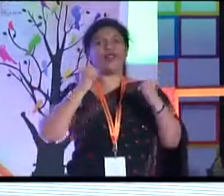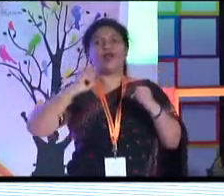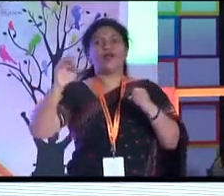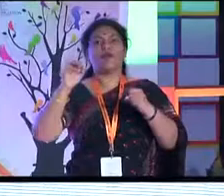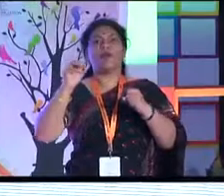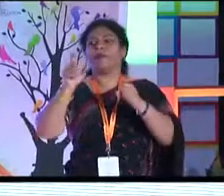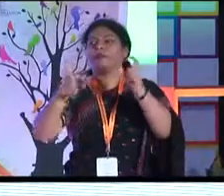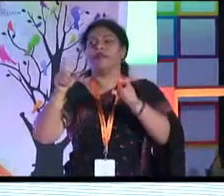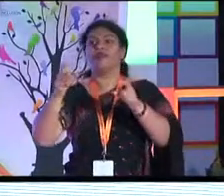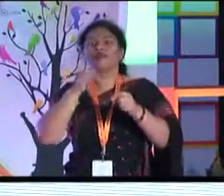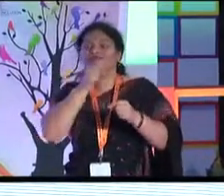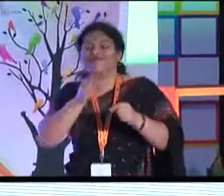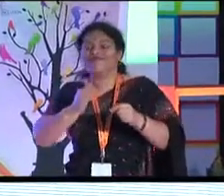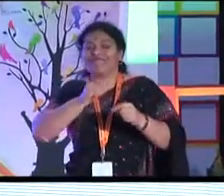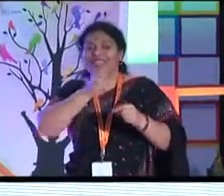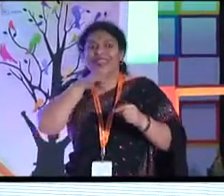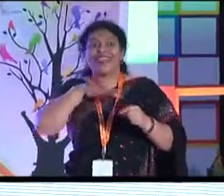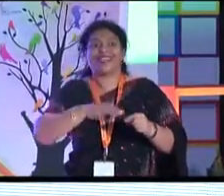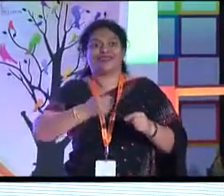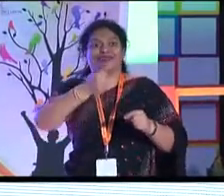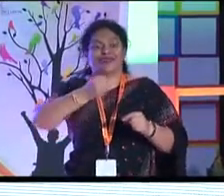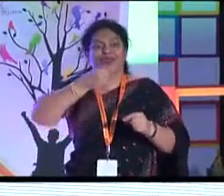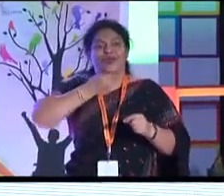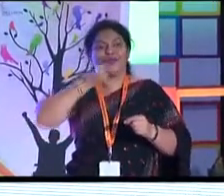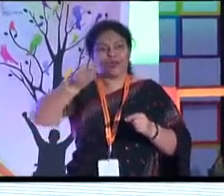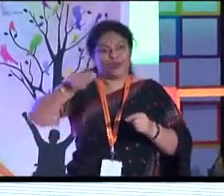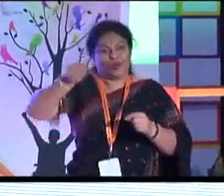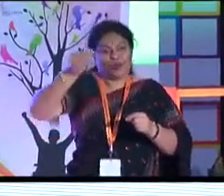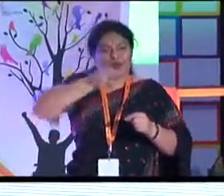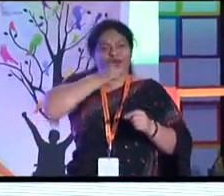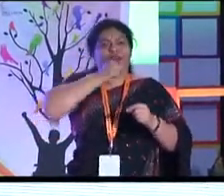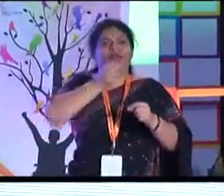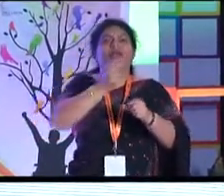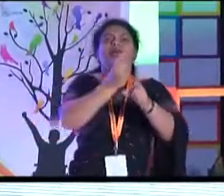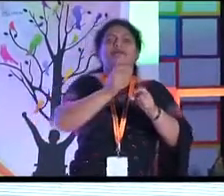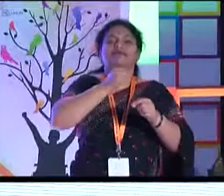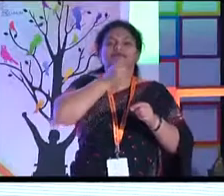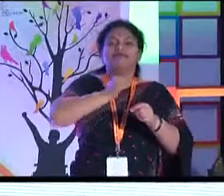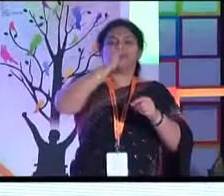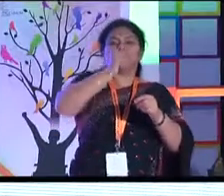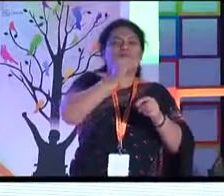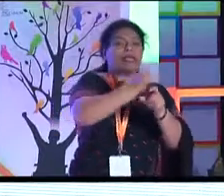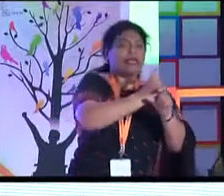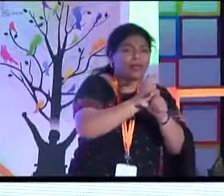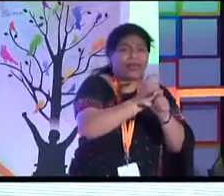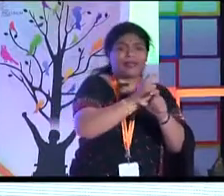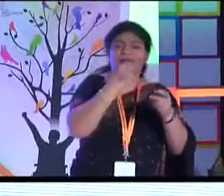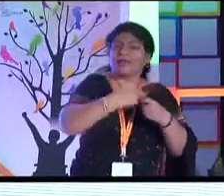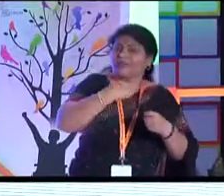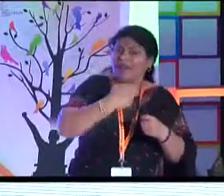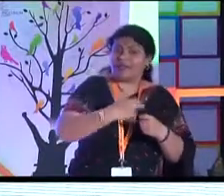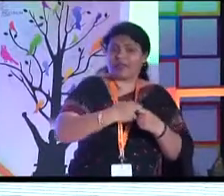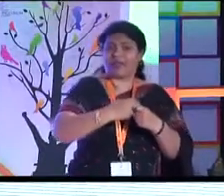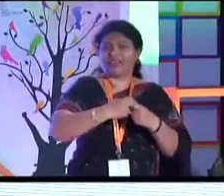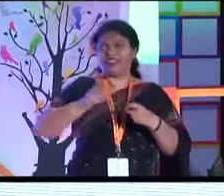are elder, who are getting older, and definitely that elder care is becoming something that is very critical. I myself, when